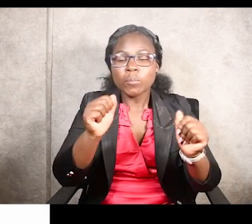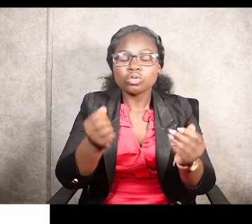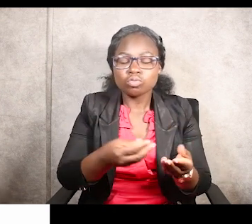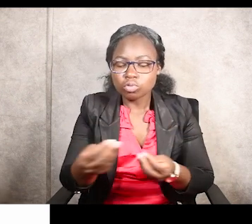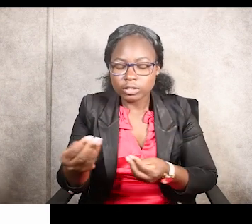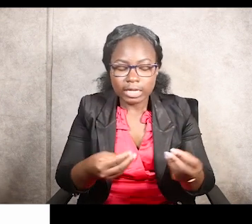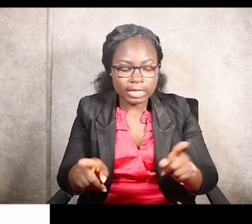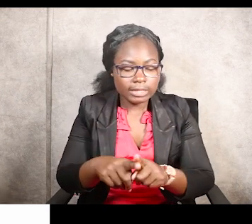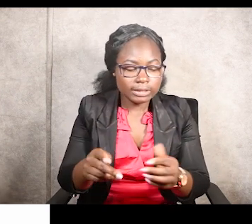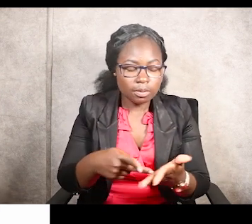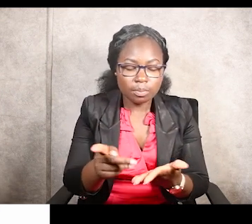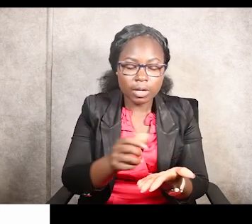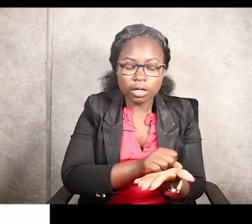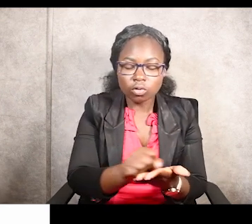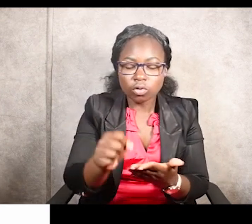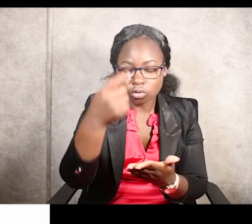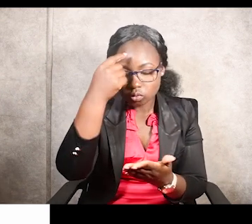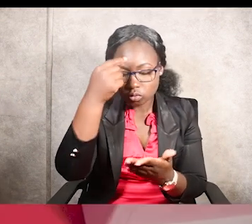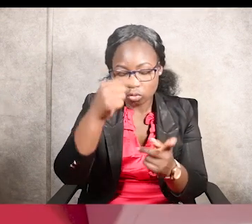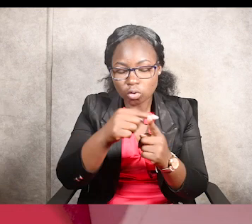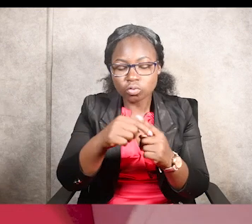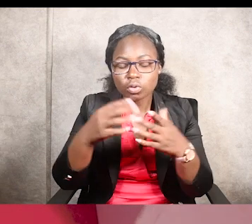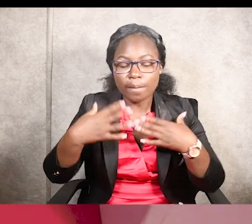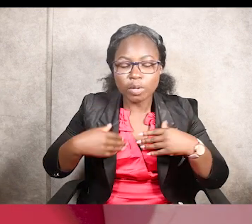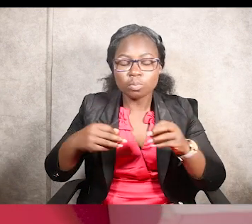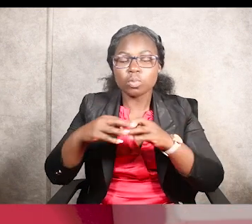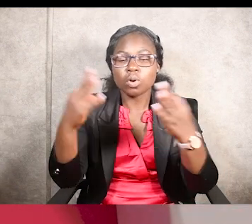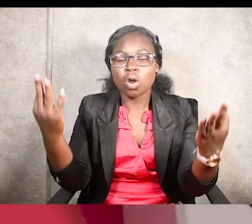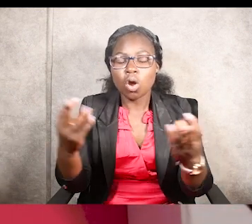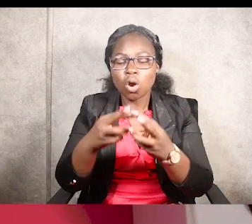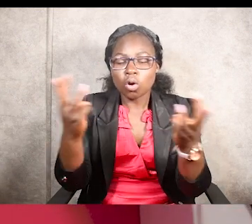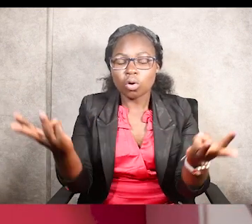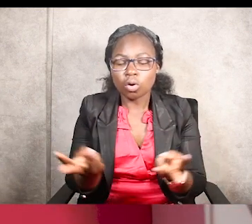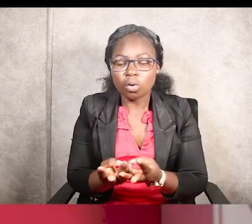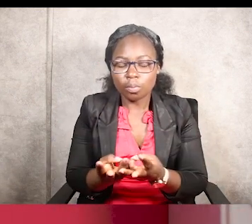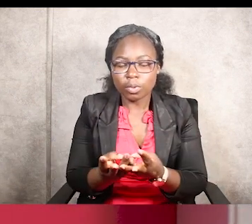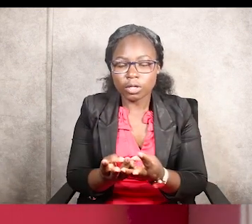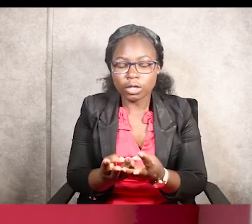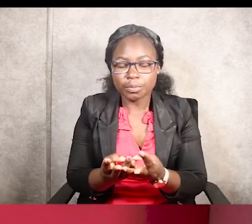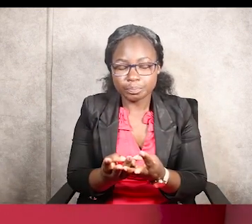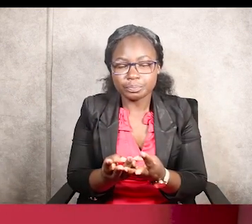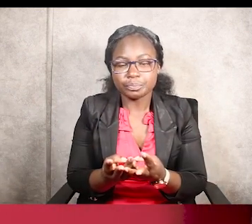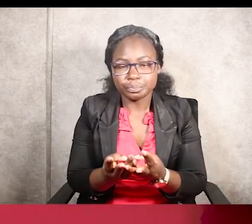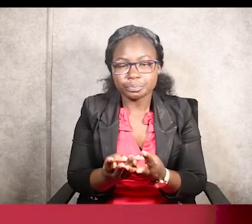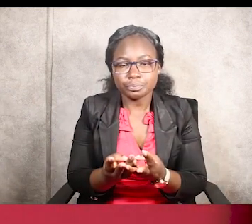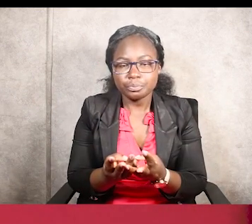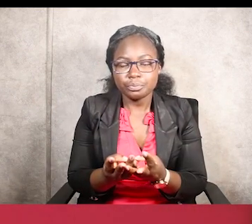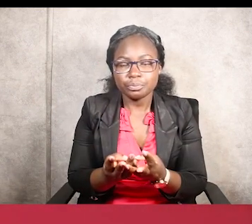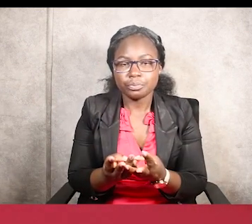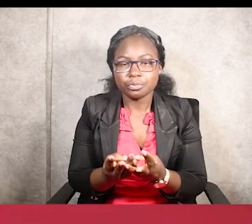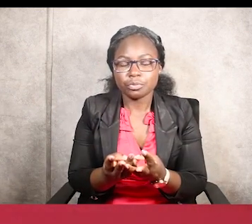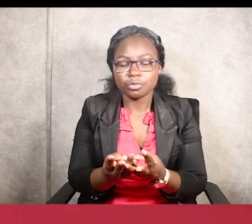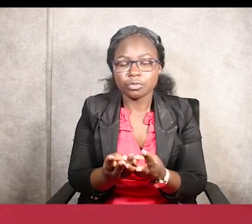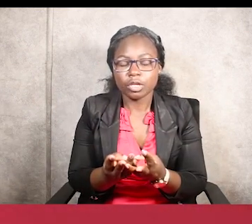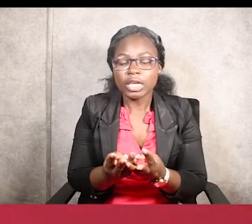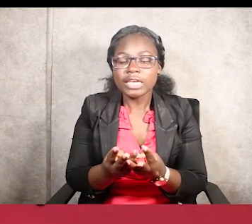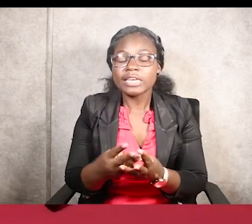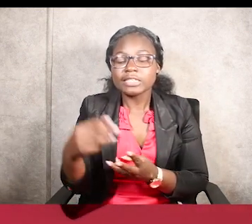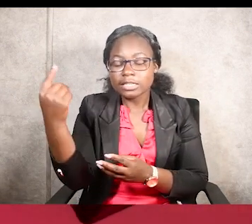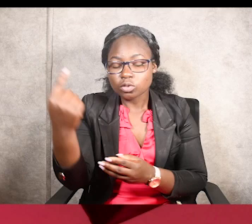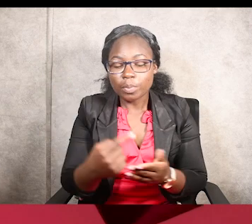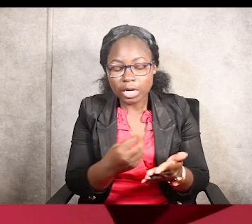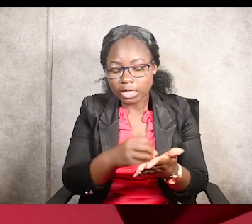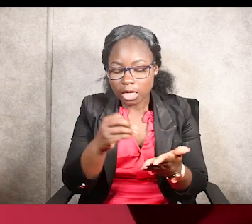buy goods and sell to people globally within the reach that you can be able to. It has decreased the cost